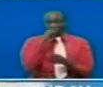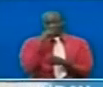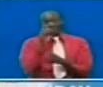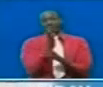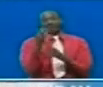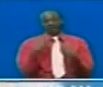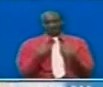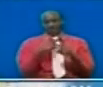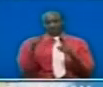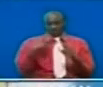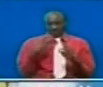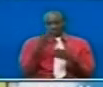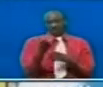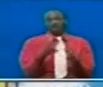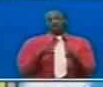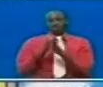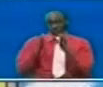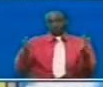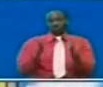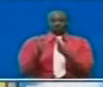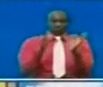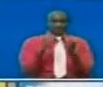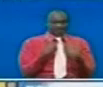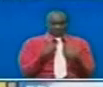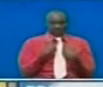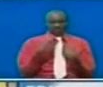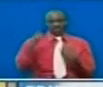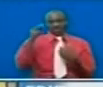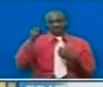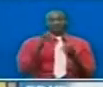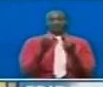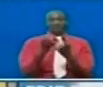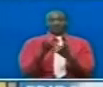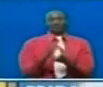regional market for expansion opportunities. Charles Gitonga, KTN, Business.